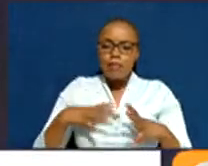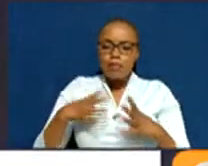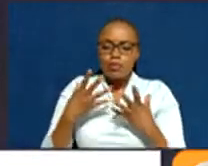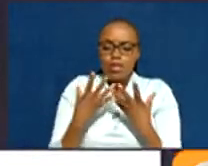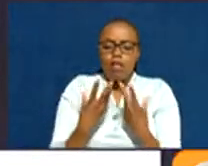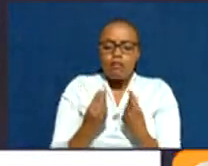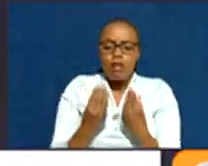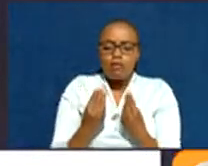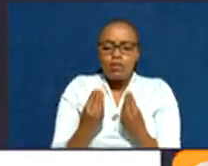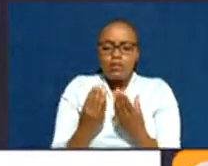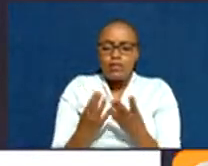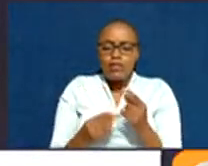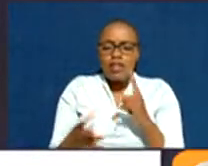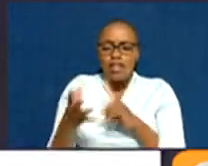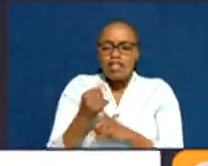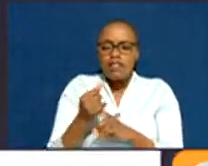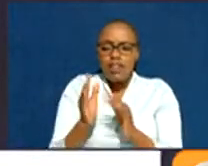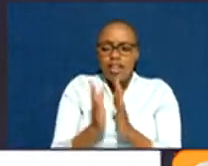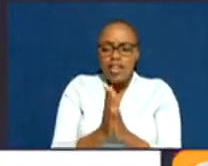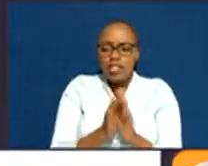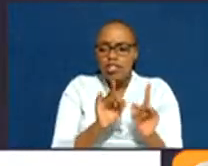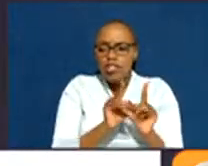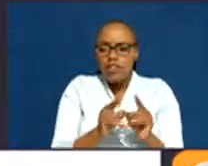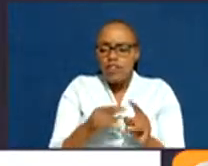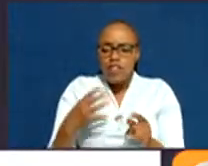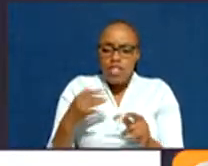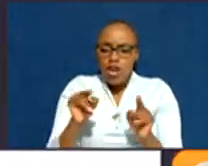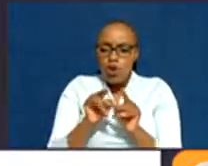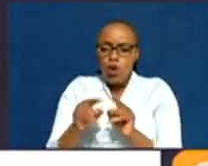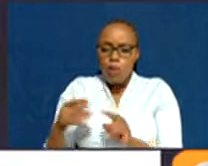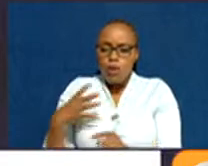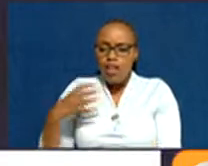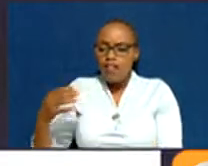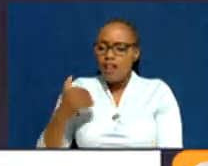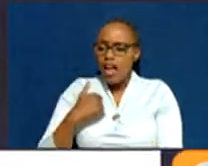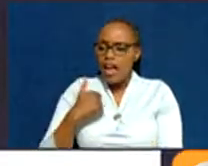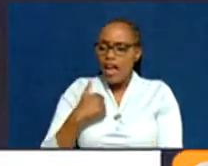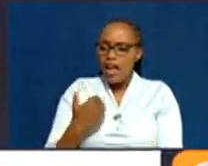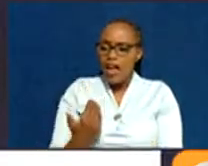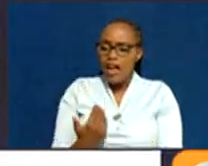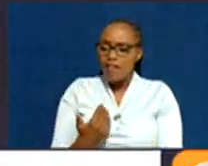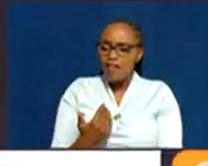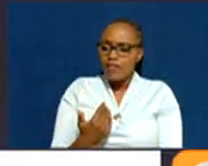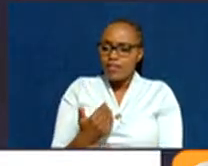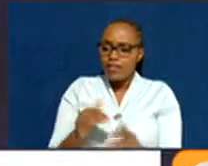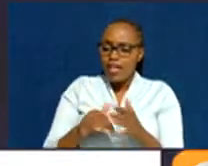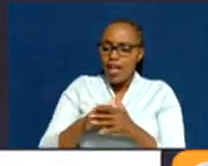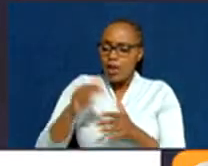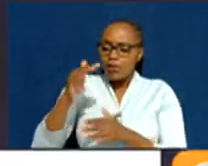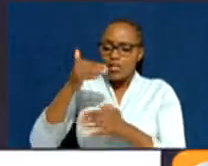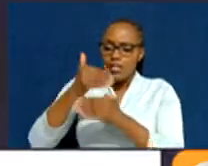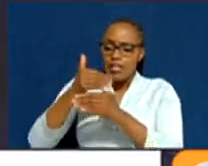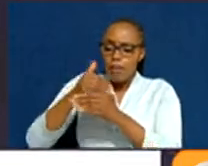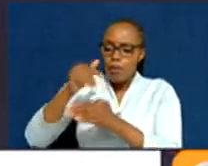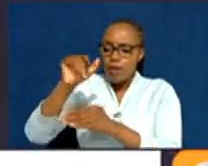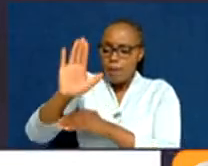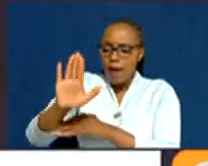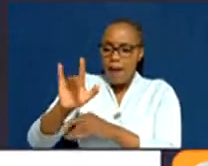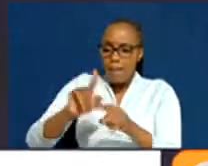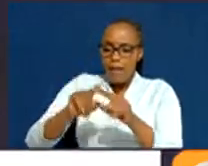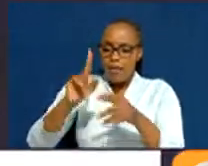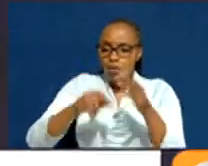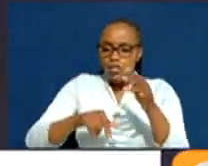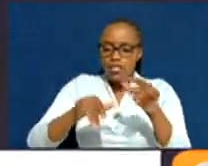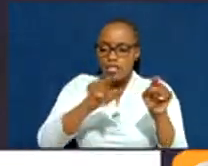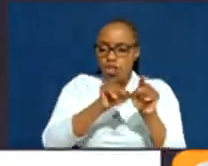better term. Has the Commonwealth really helped the countries? I would say the jury is still out. But then what is common? Is